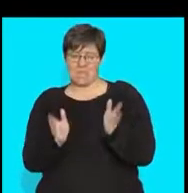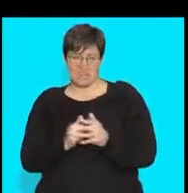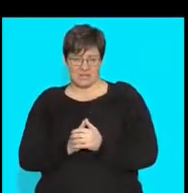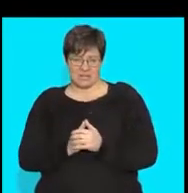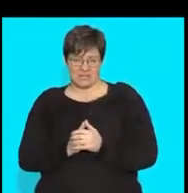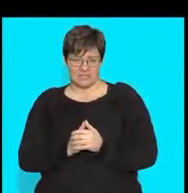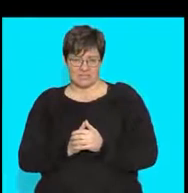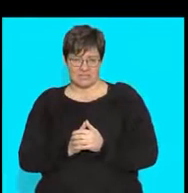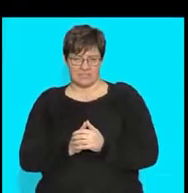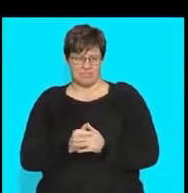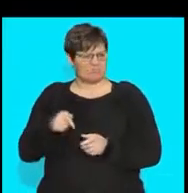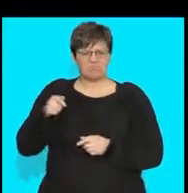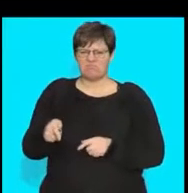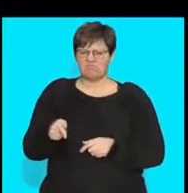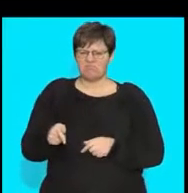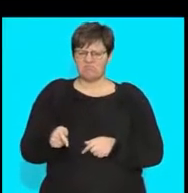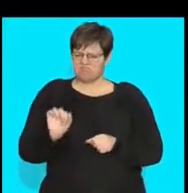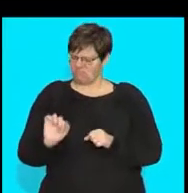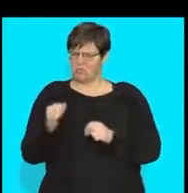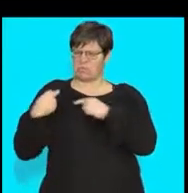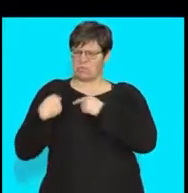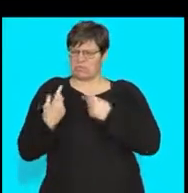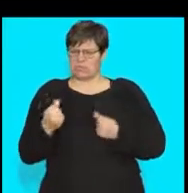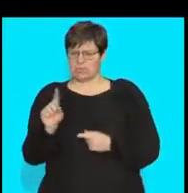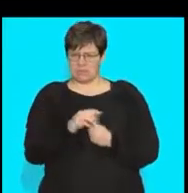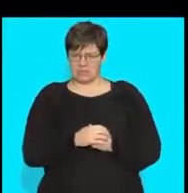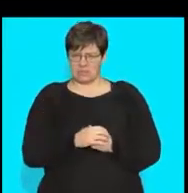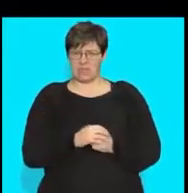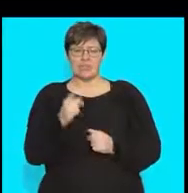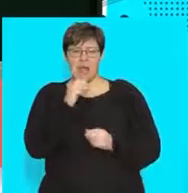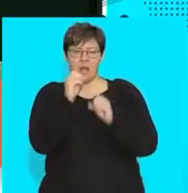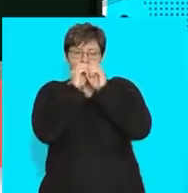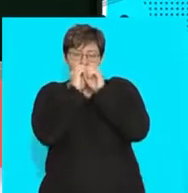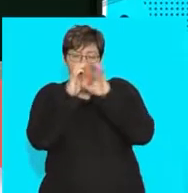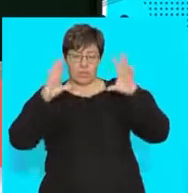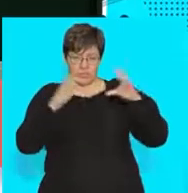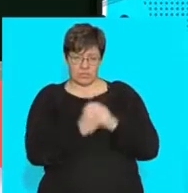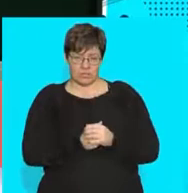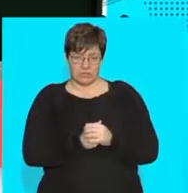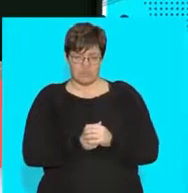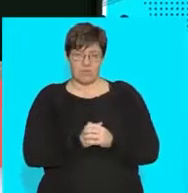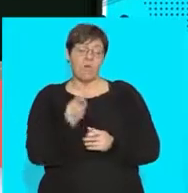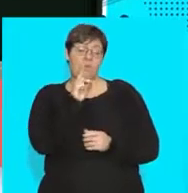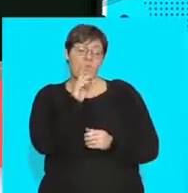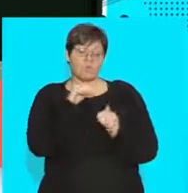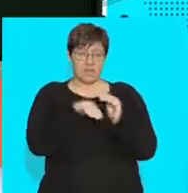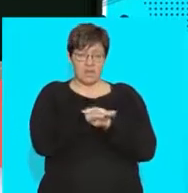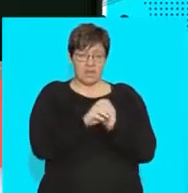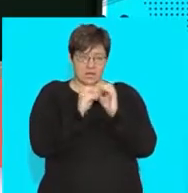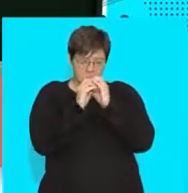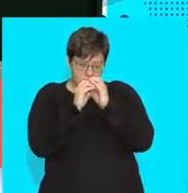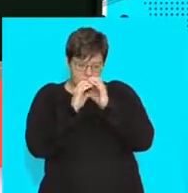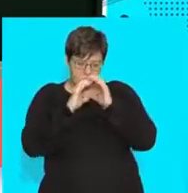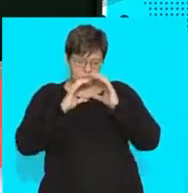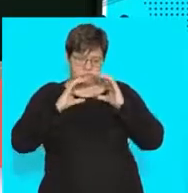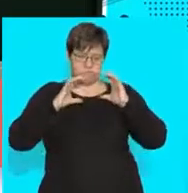Right, but guys, what is this function of a vacuole? Imagine it's like a balloon. The plant stores water.